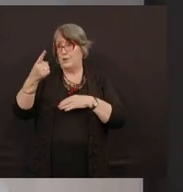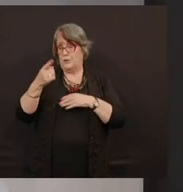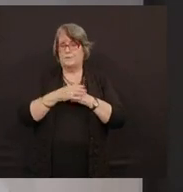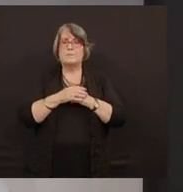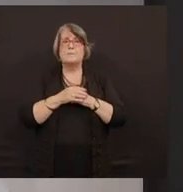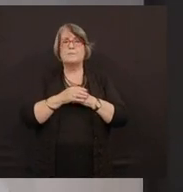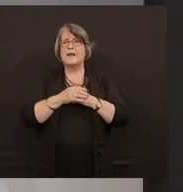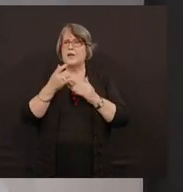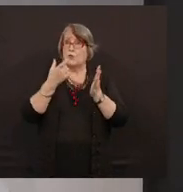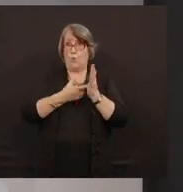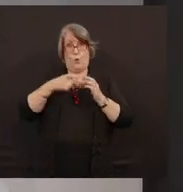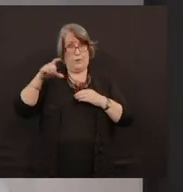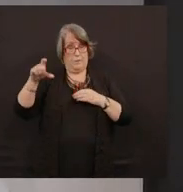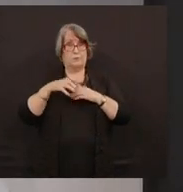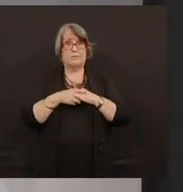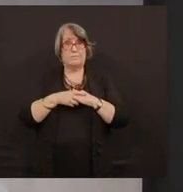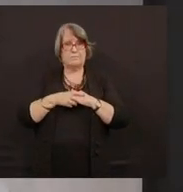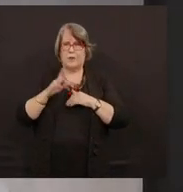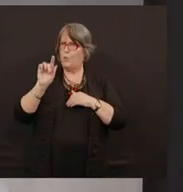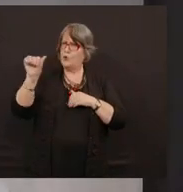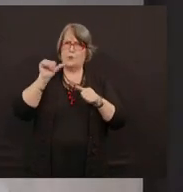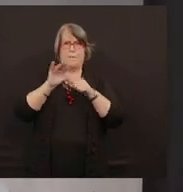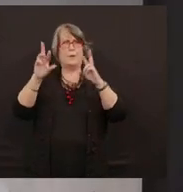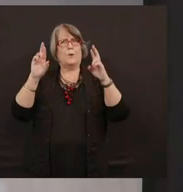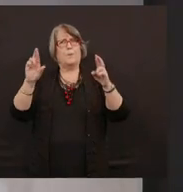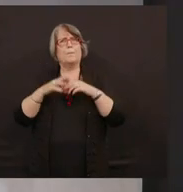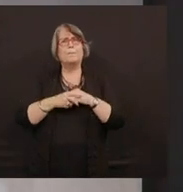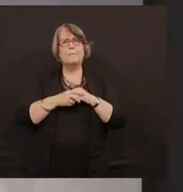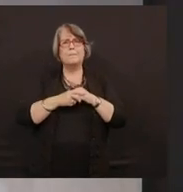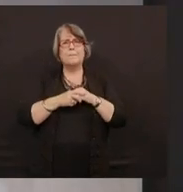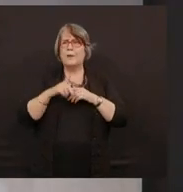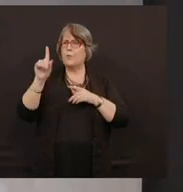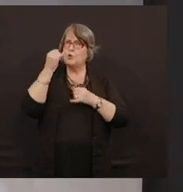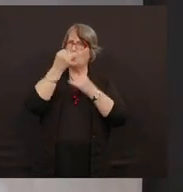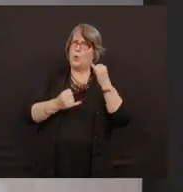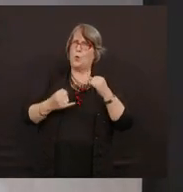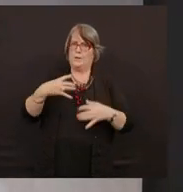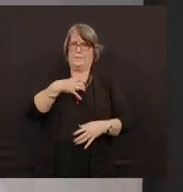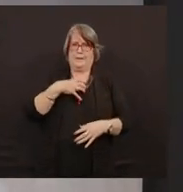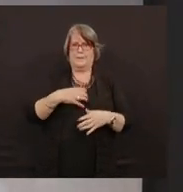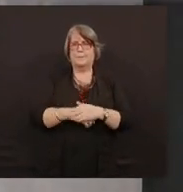Michaela, Royal Commission, what's your best hope and what's your worst fear?